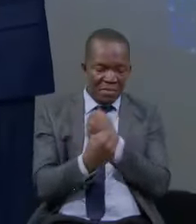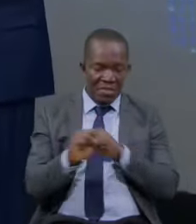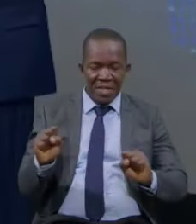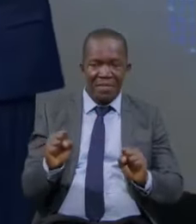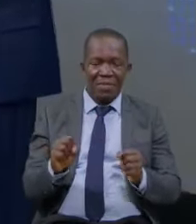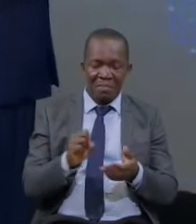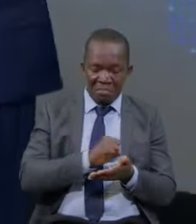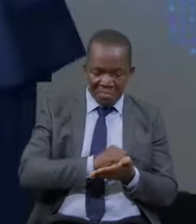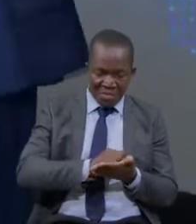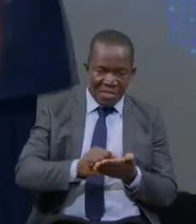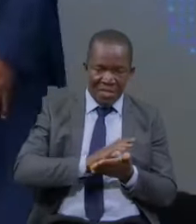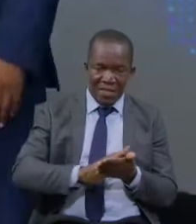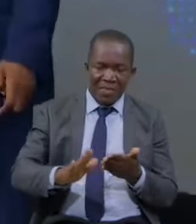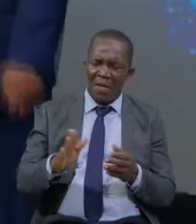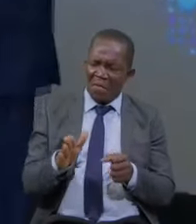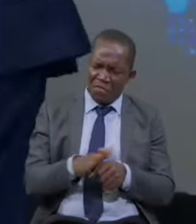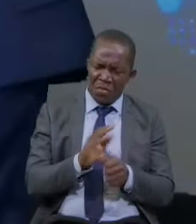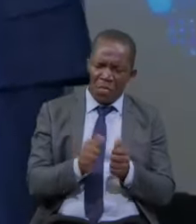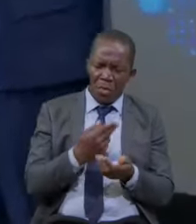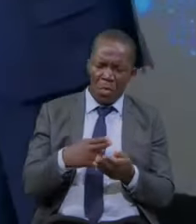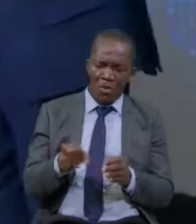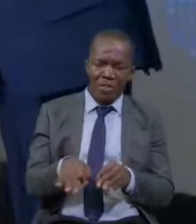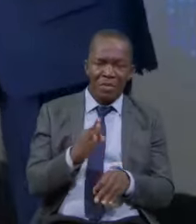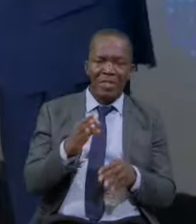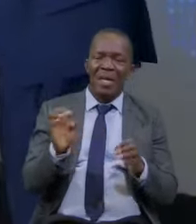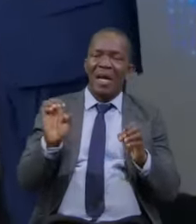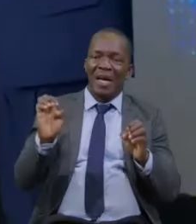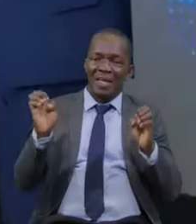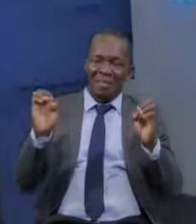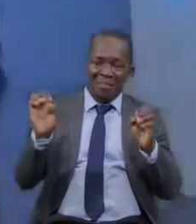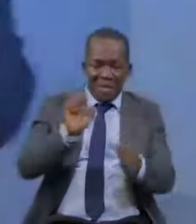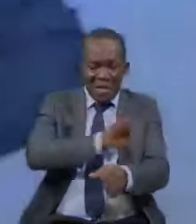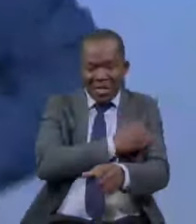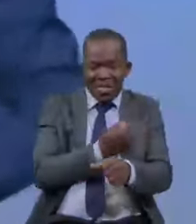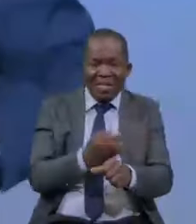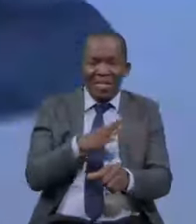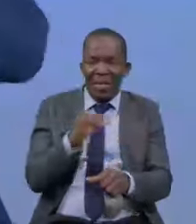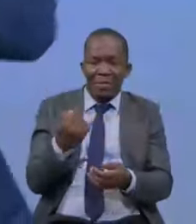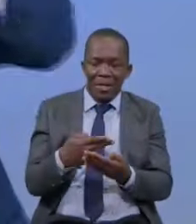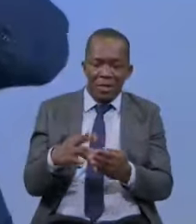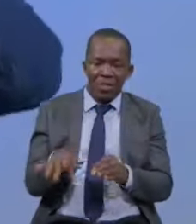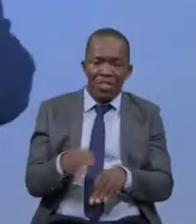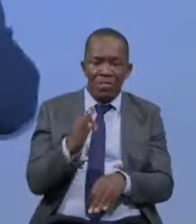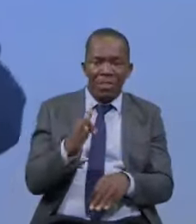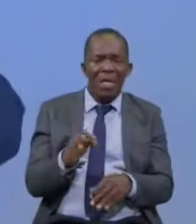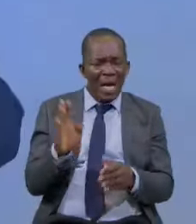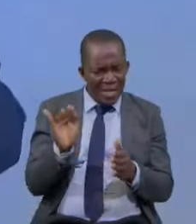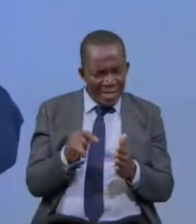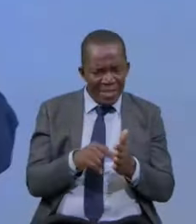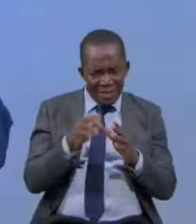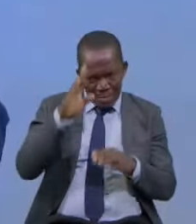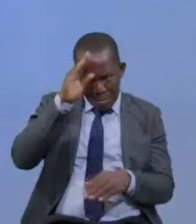baptized, energized, empowered by the Holy Ghost. And yet, he wanted to know God more. And whatever level of